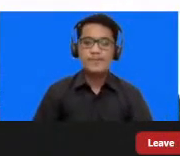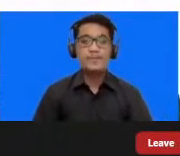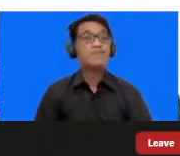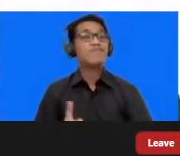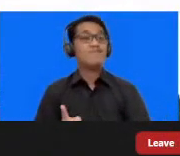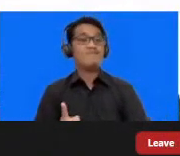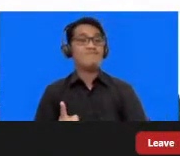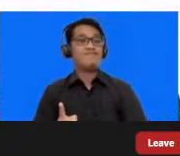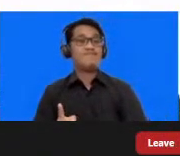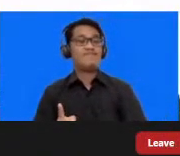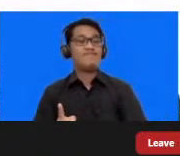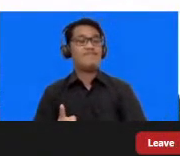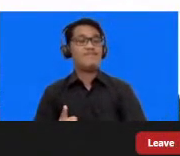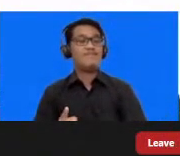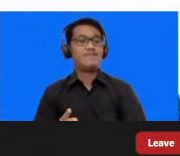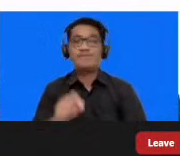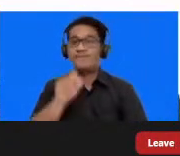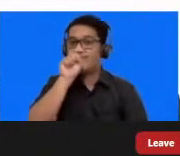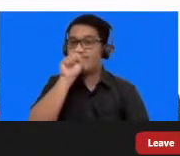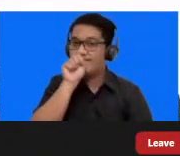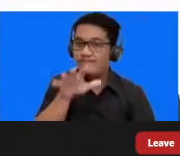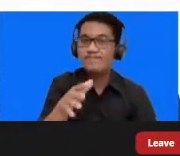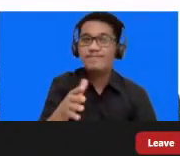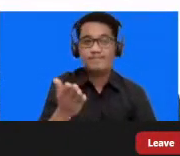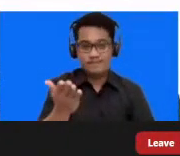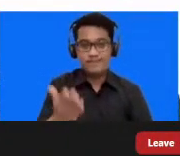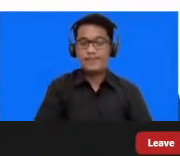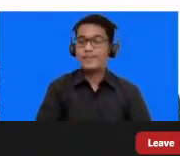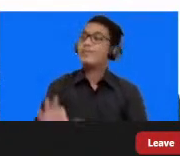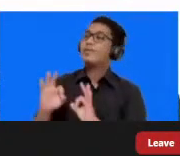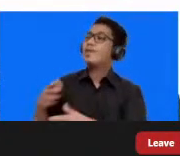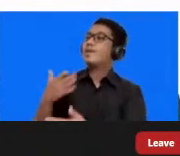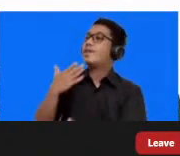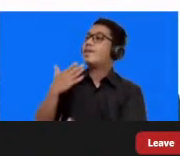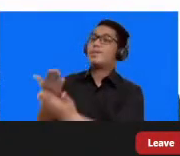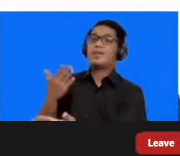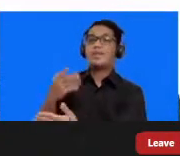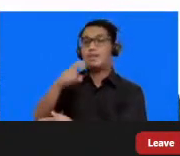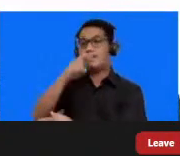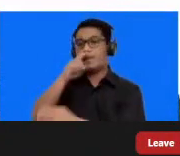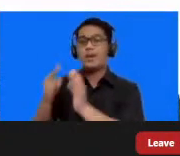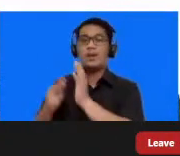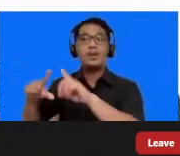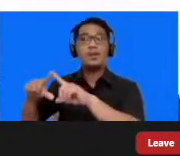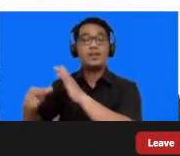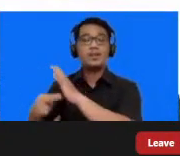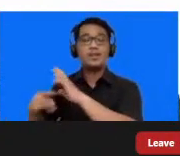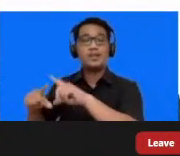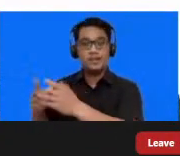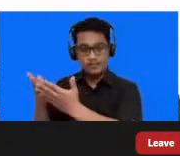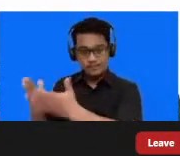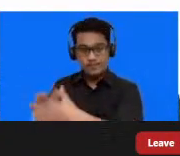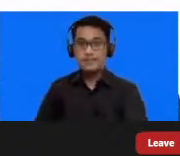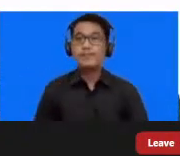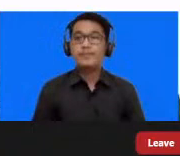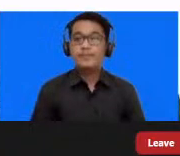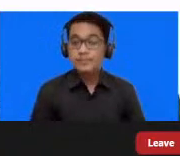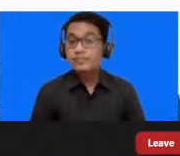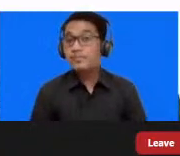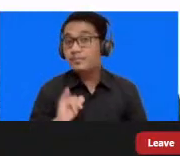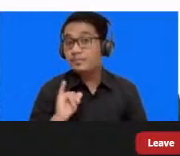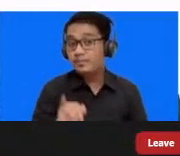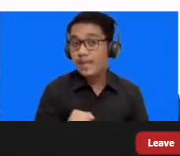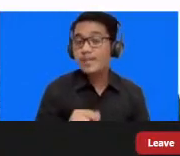bisa kami sampaikan. Oke, okay, thank you Mr. Nana. So education for the volunteer, ya. Yeah? Thank you Mr. Nana